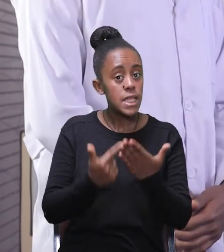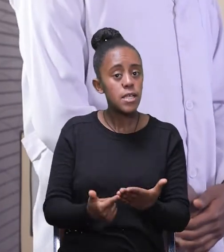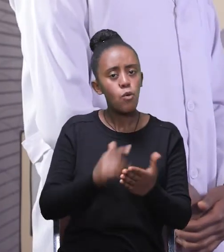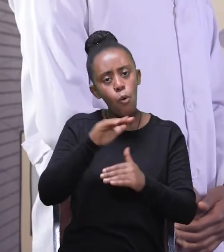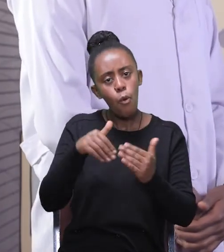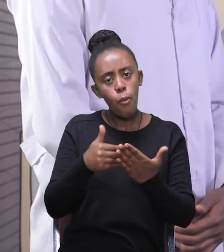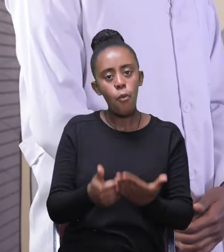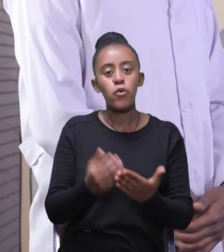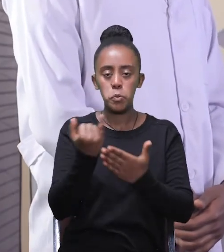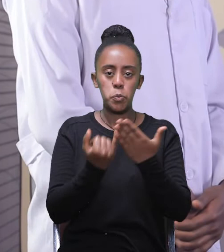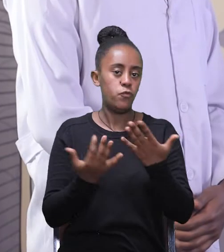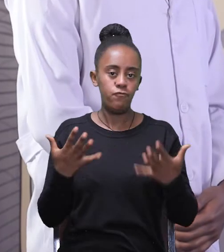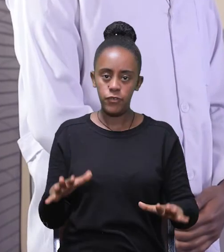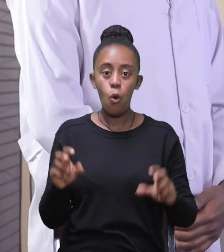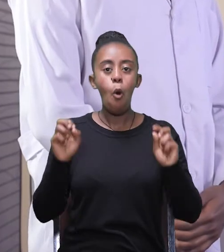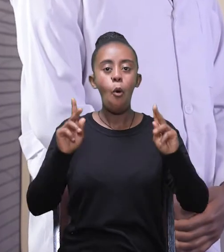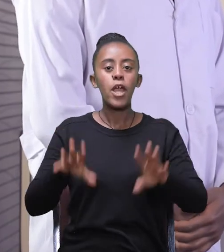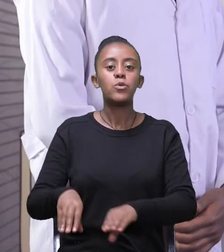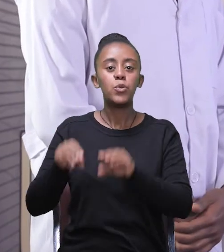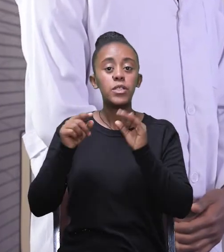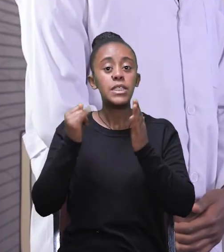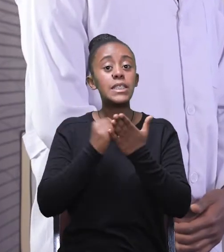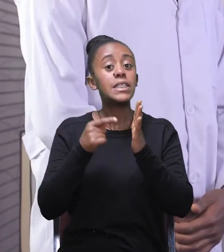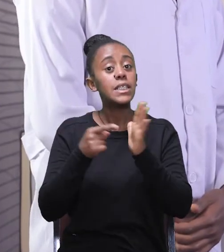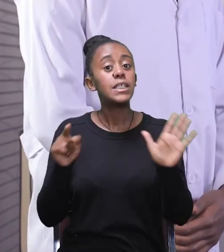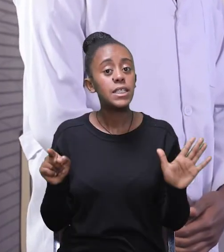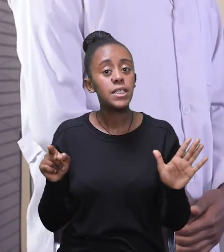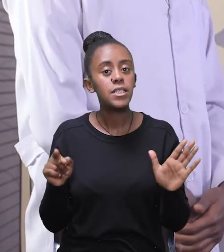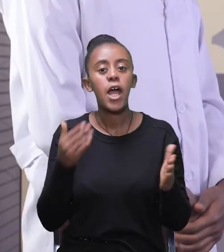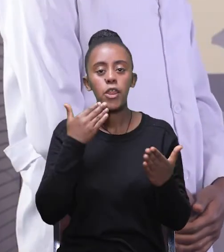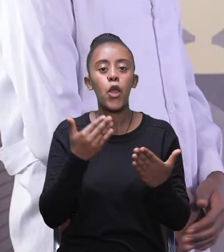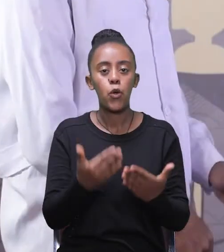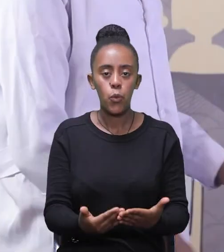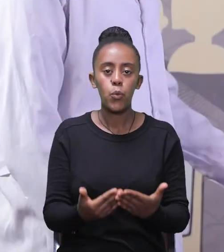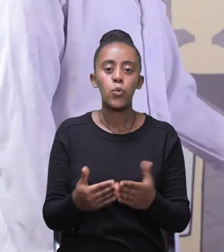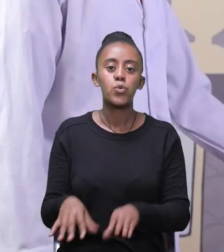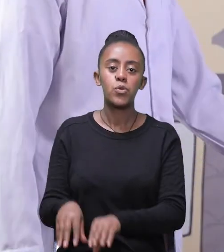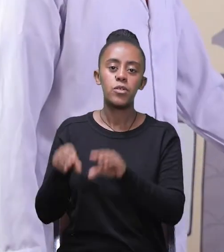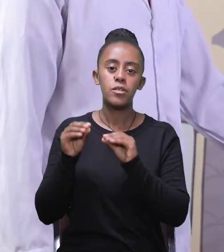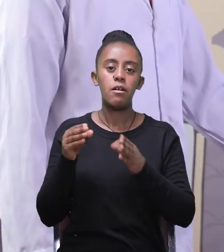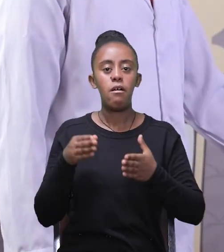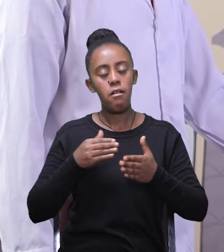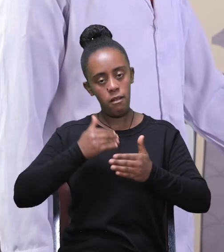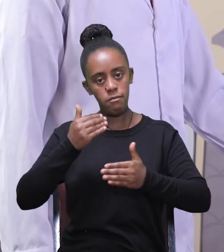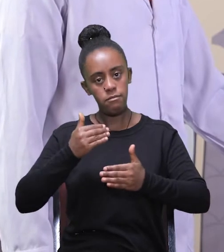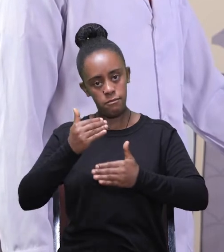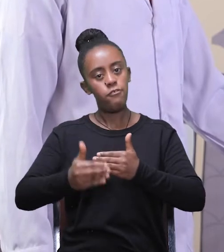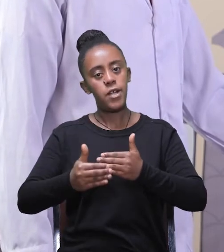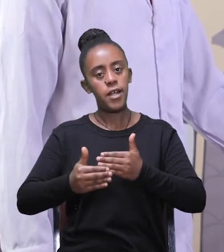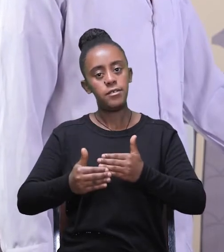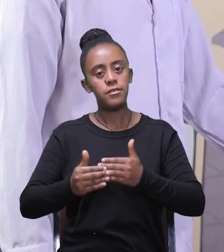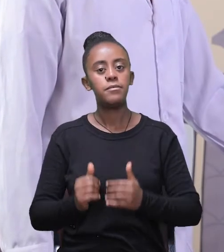all about for the picture. Okay, students, is it clear? Thank you. Thank you, students. Let us go to for the